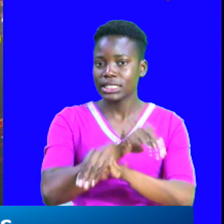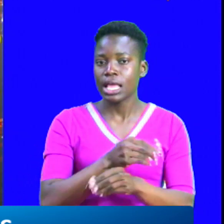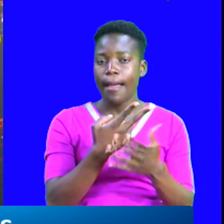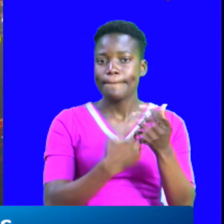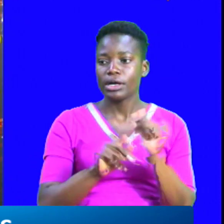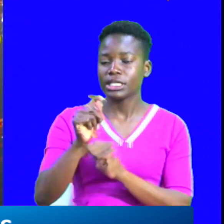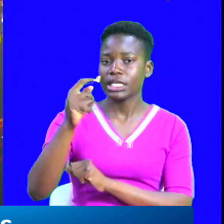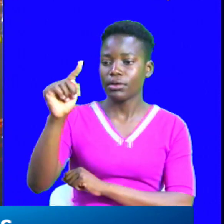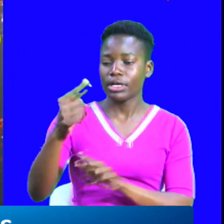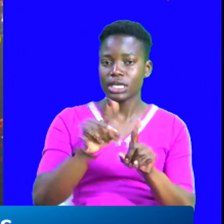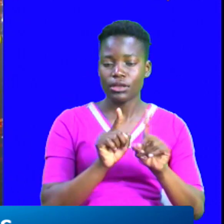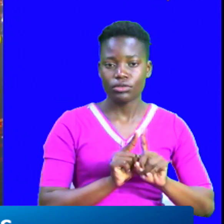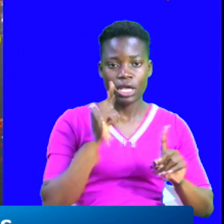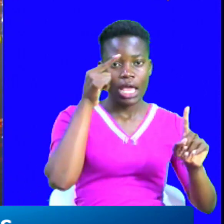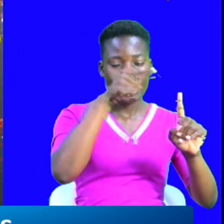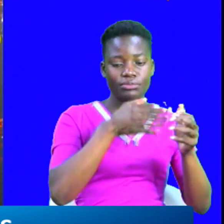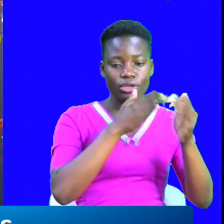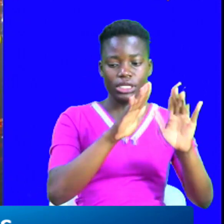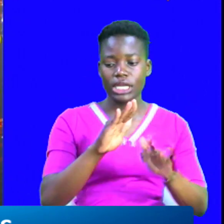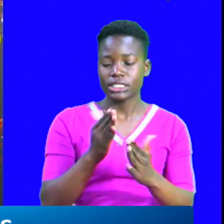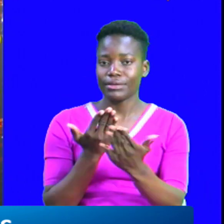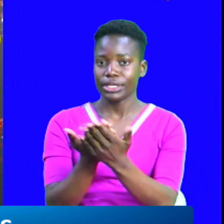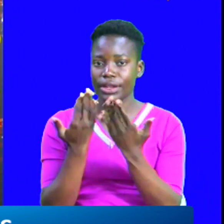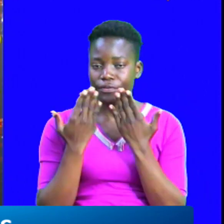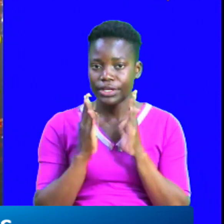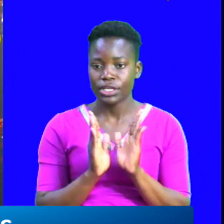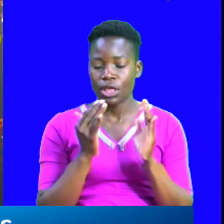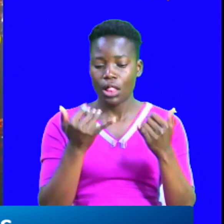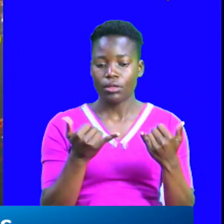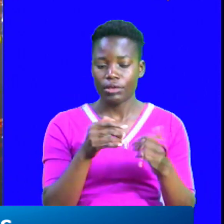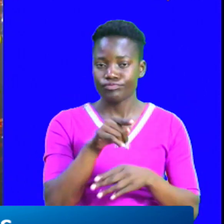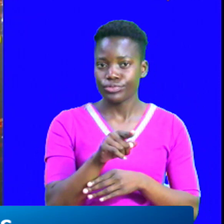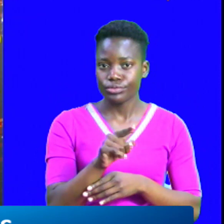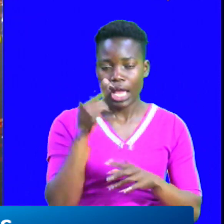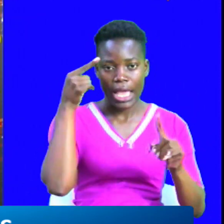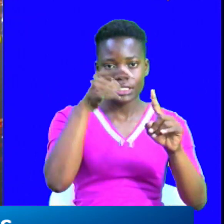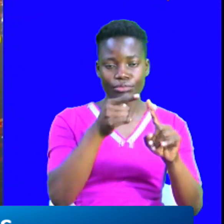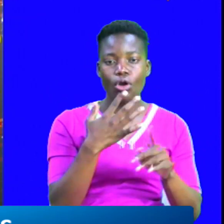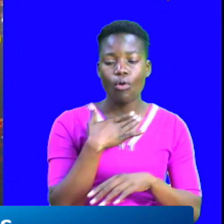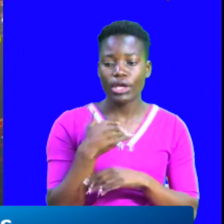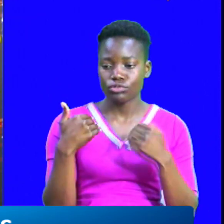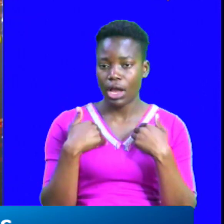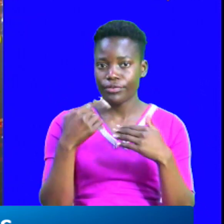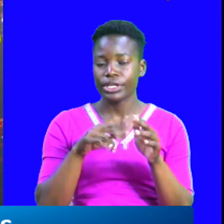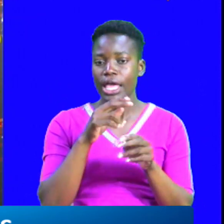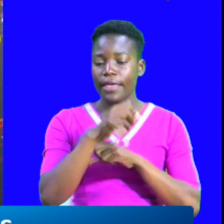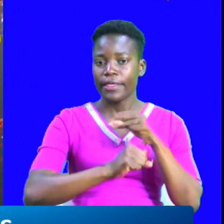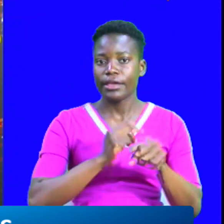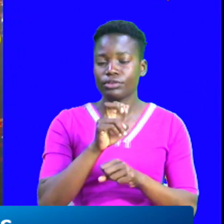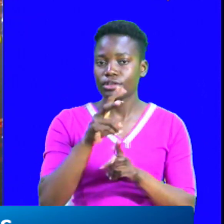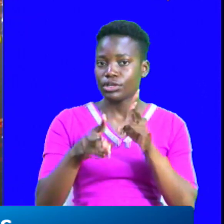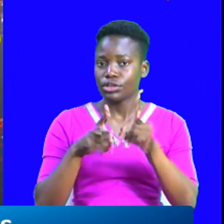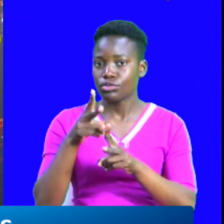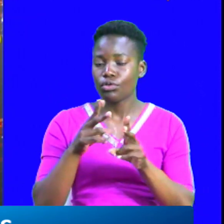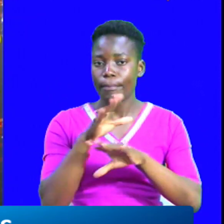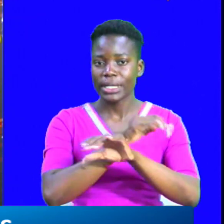Kwanza and Azimio leaders made their submissions. Now, the bone of contention being Azimio's push to have the 2022 presidential results